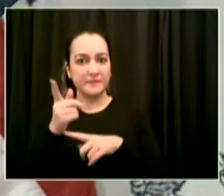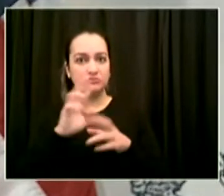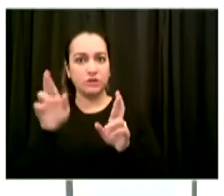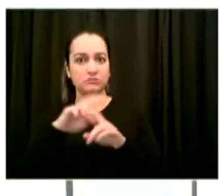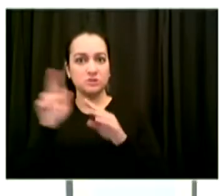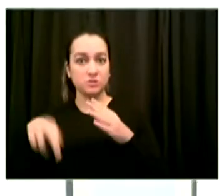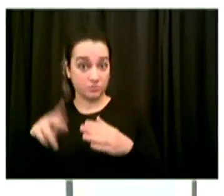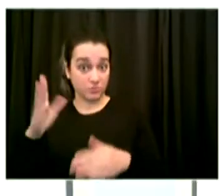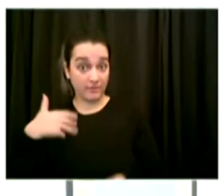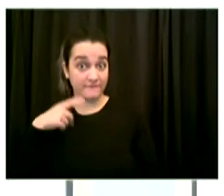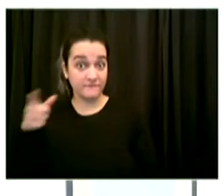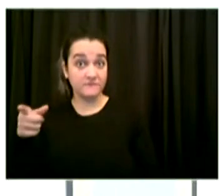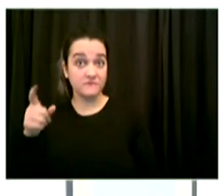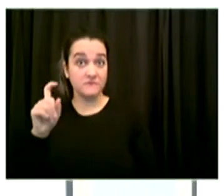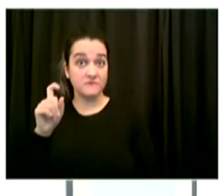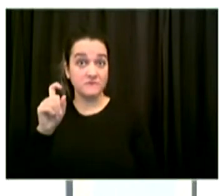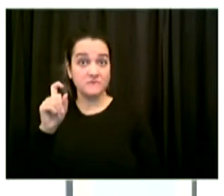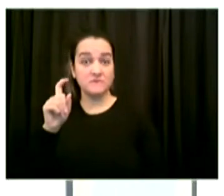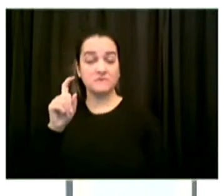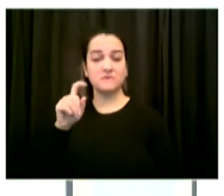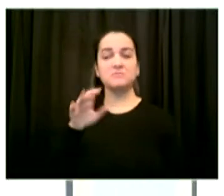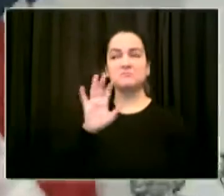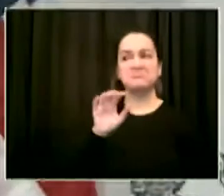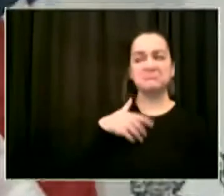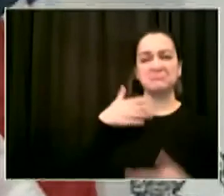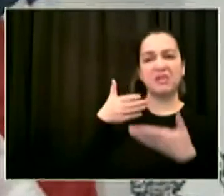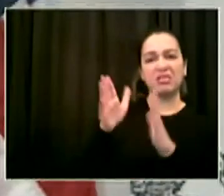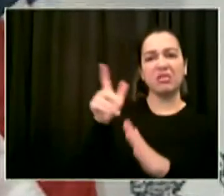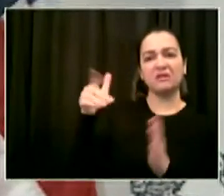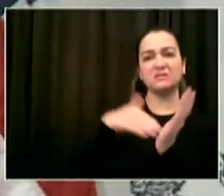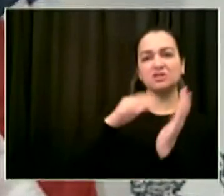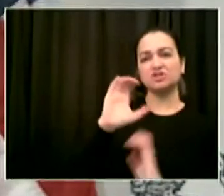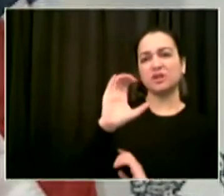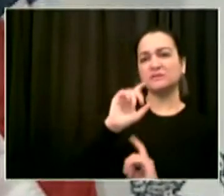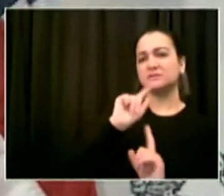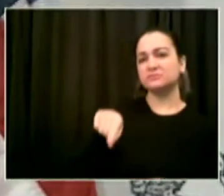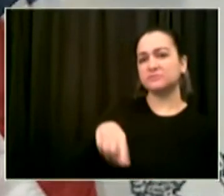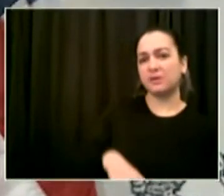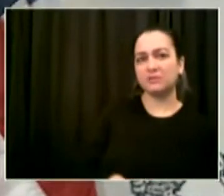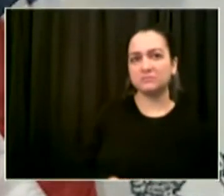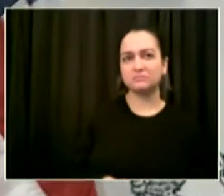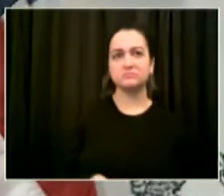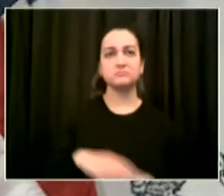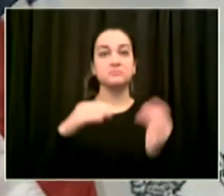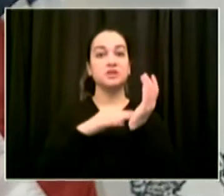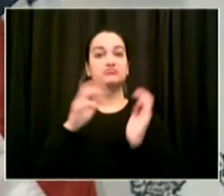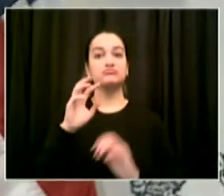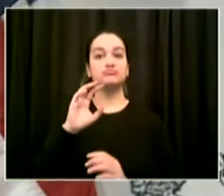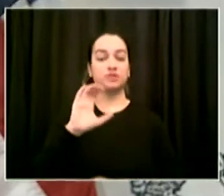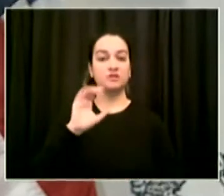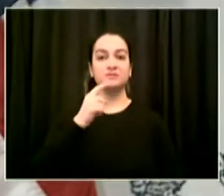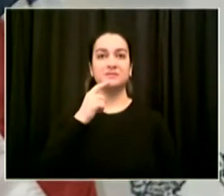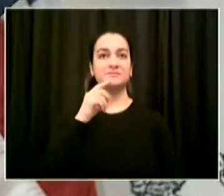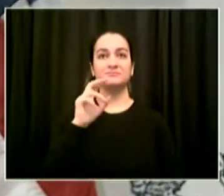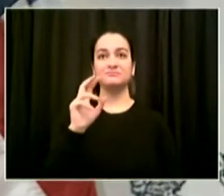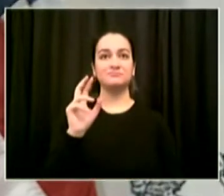Sir, no, that's something that we can follow up on. Okay, great. Kristen, I owe you an answer on that. We'll make sure to get that to you today.